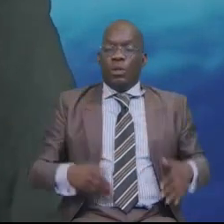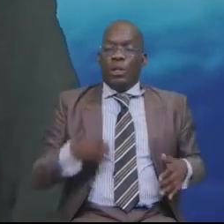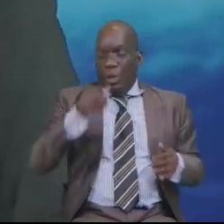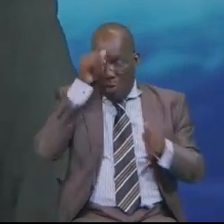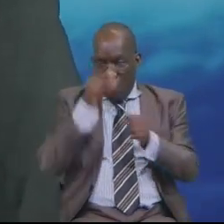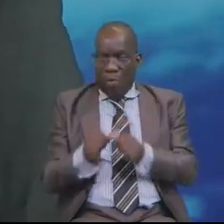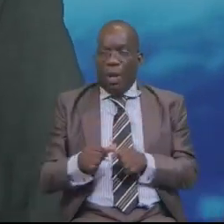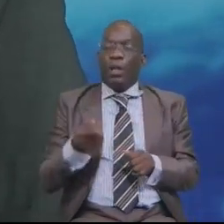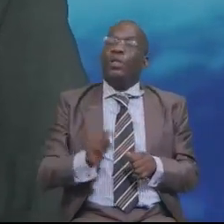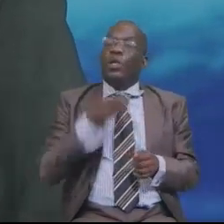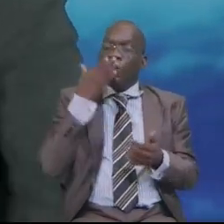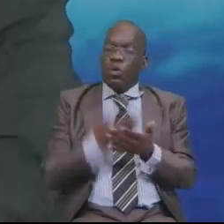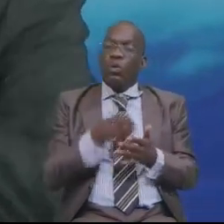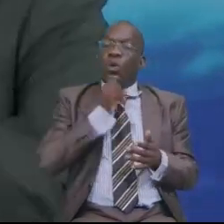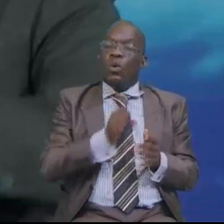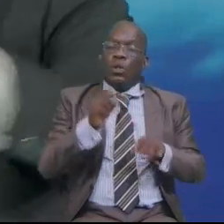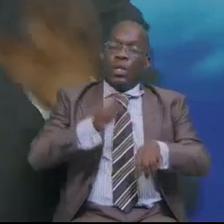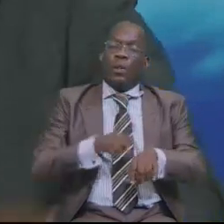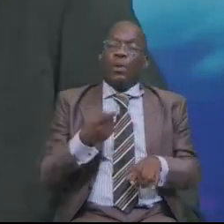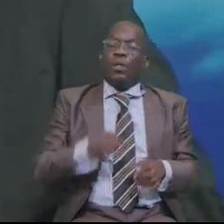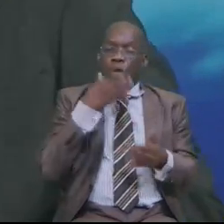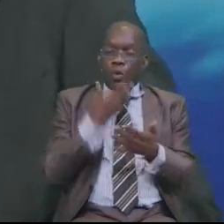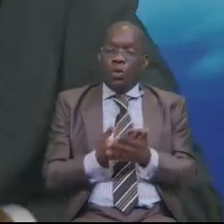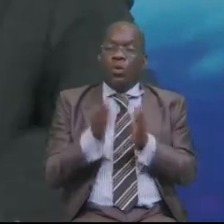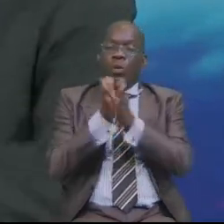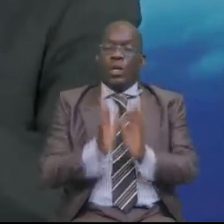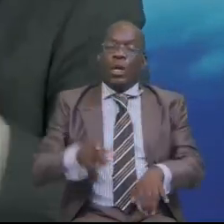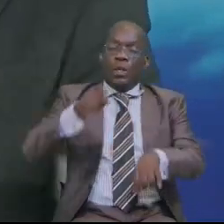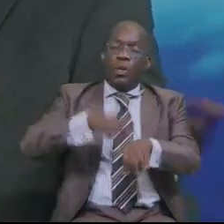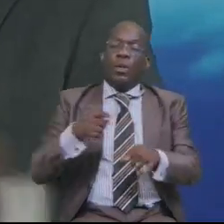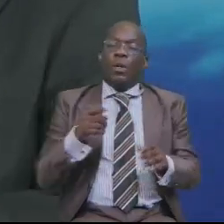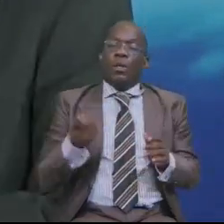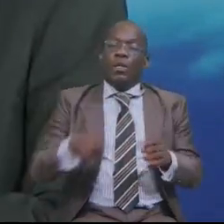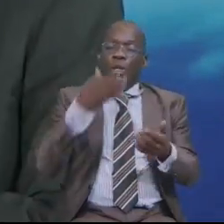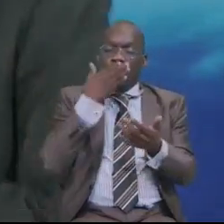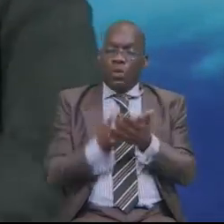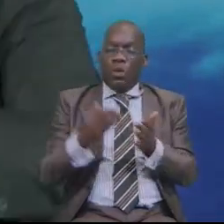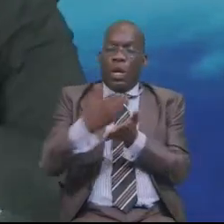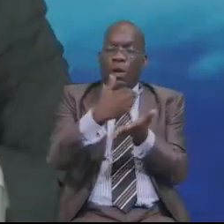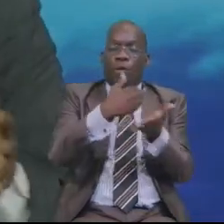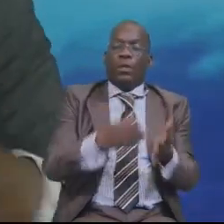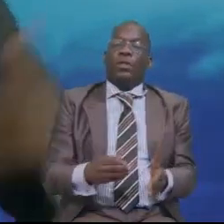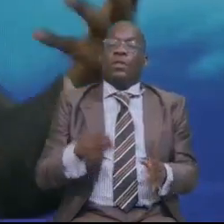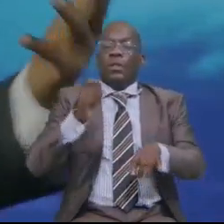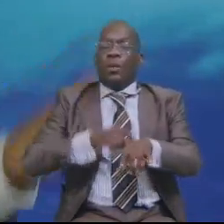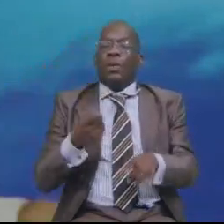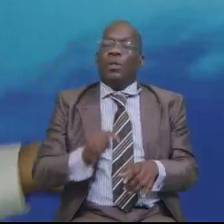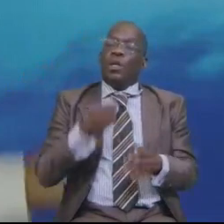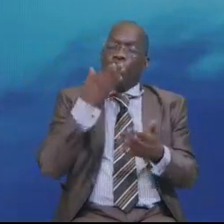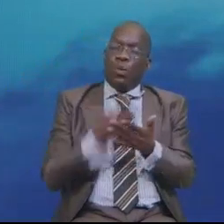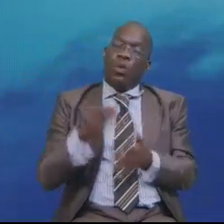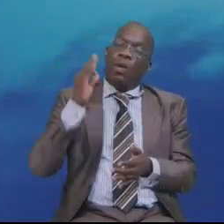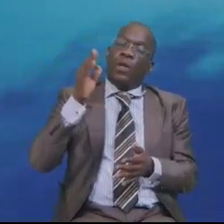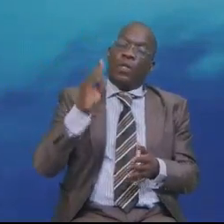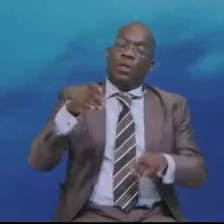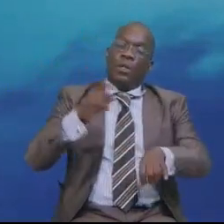good prayerful time and the good harvesting time and the good evangelistic time and the good zeal